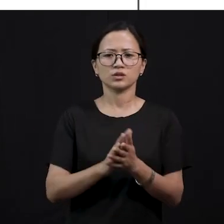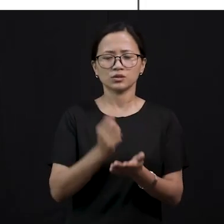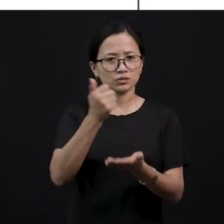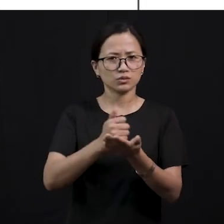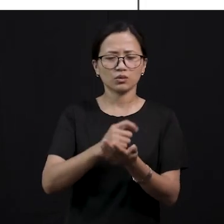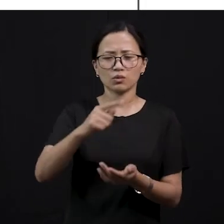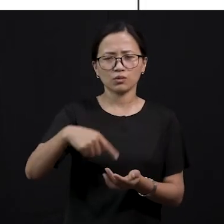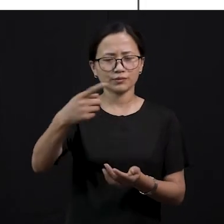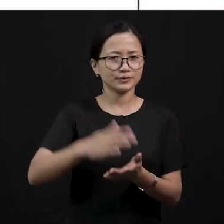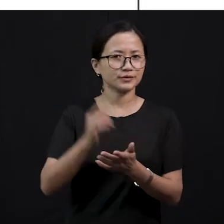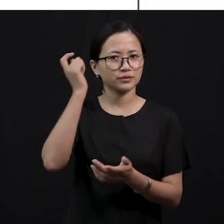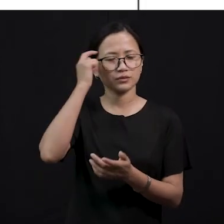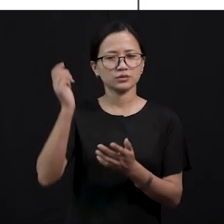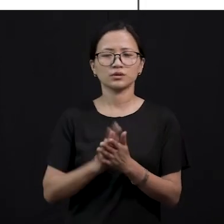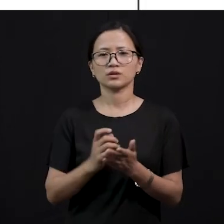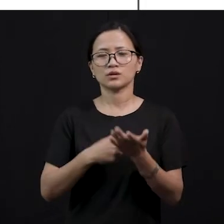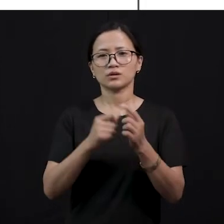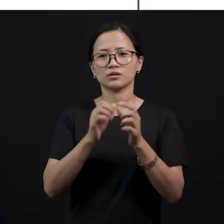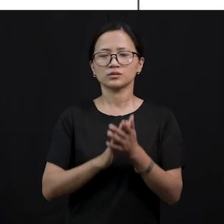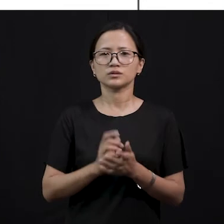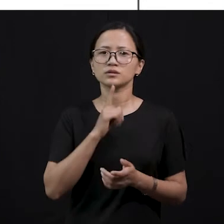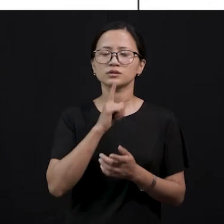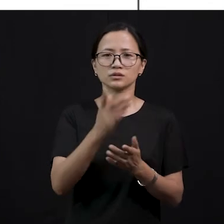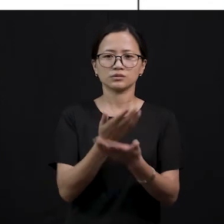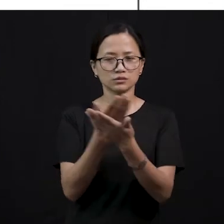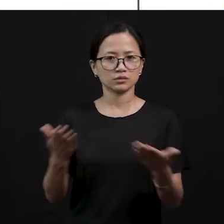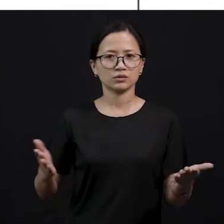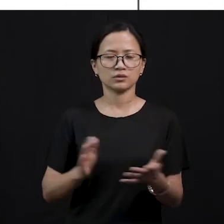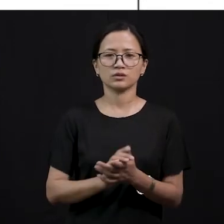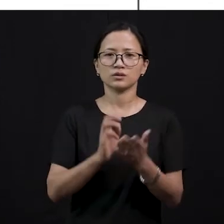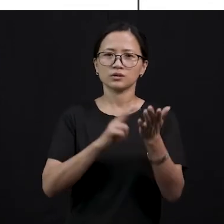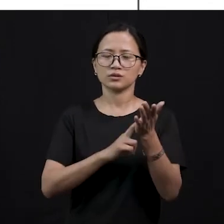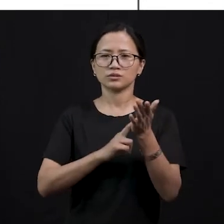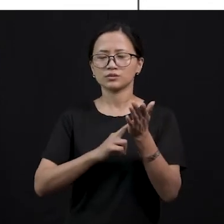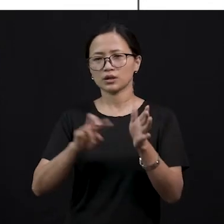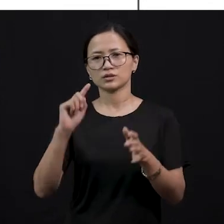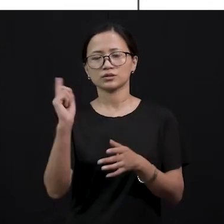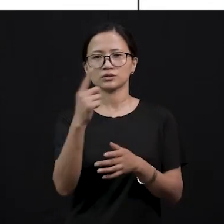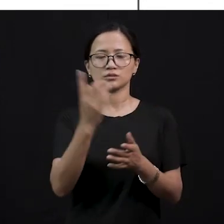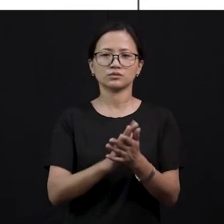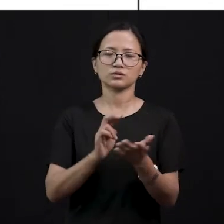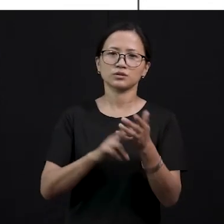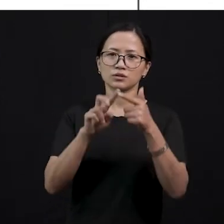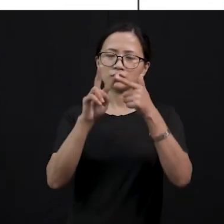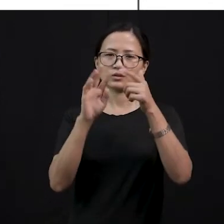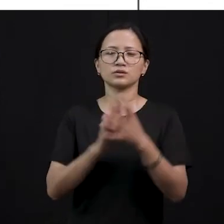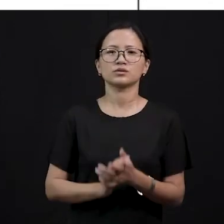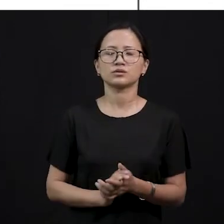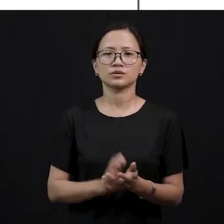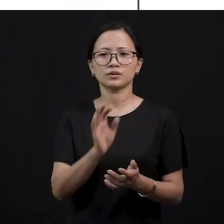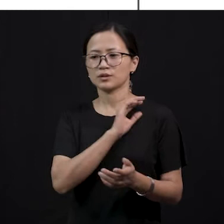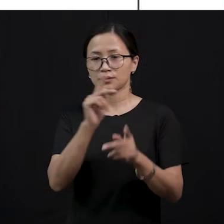always think that whenever they are reporting, when they are saying things on the national television, the interest of the